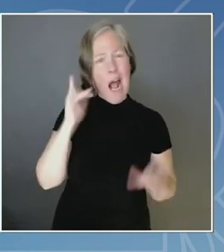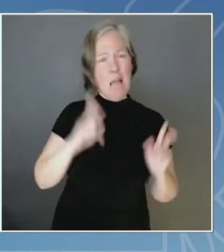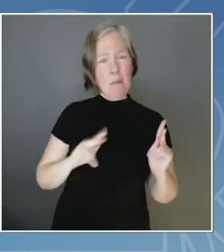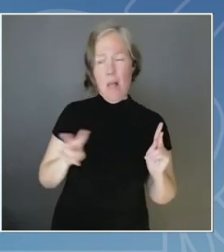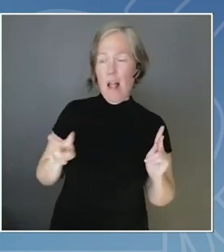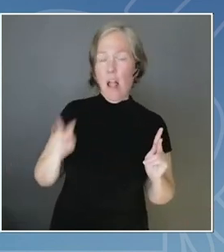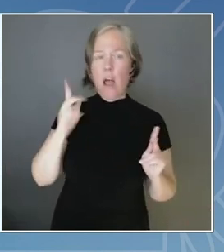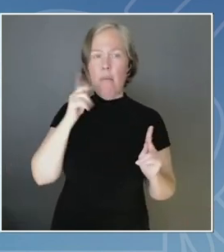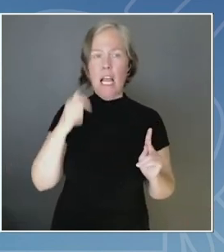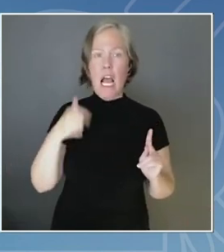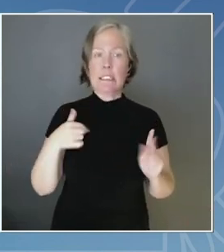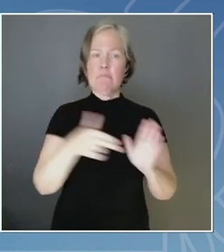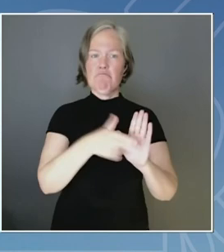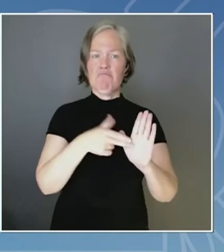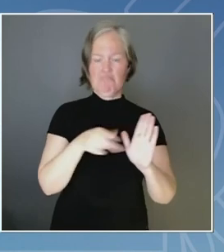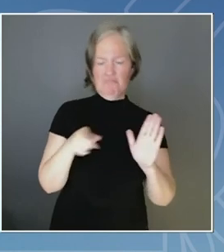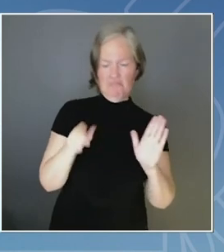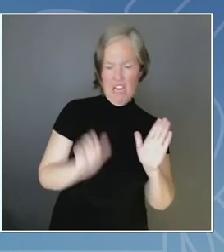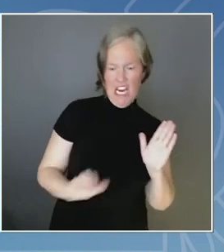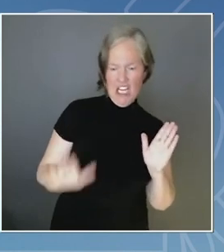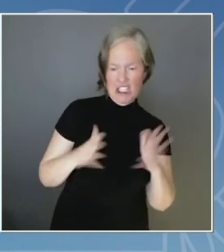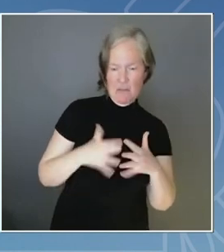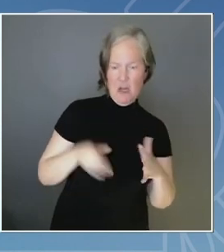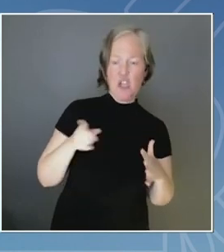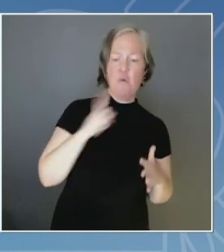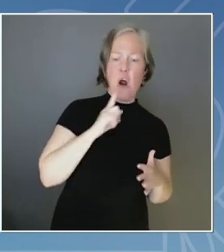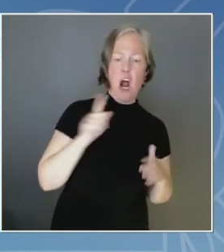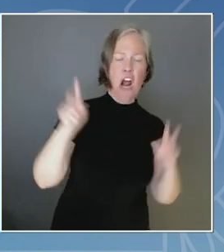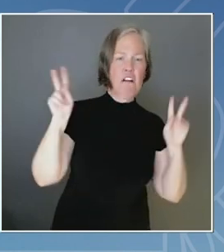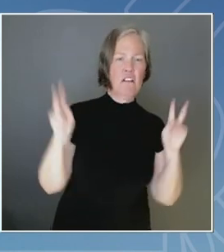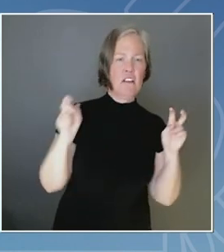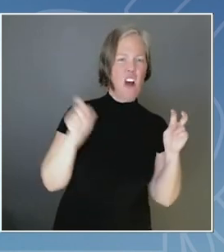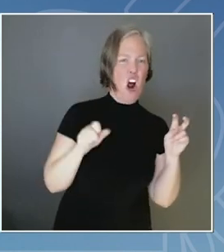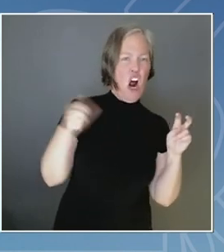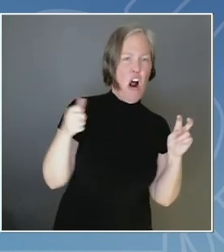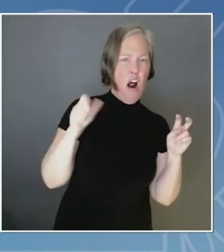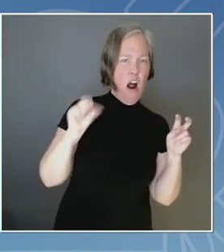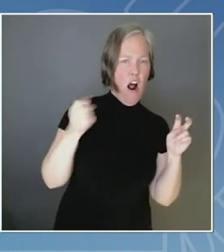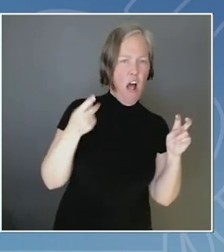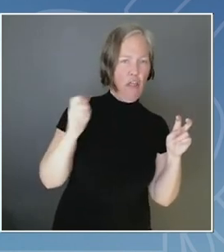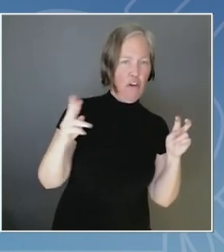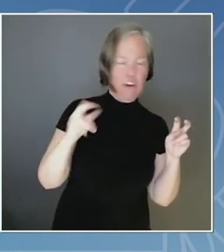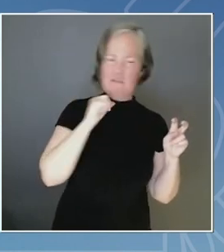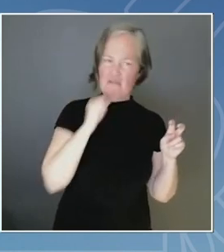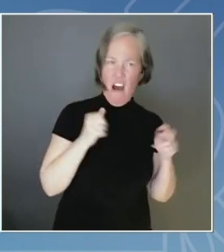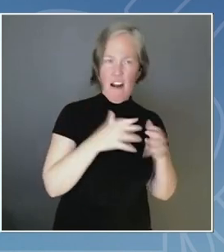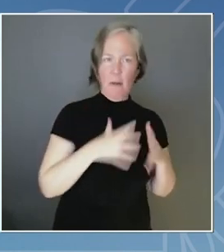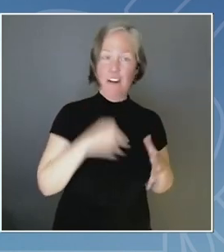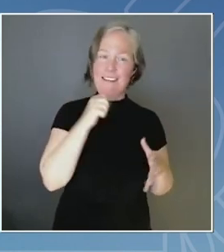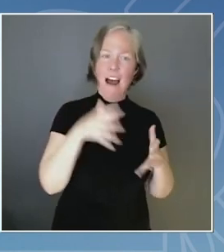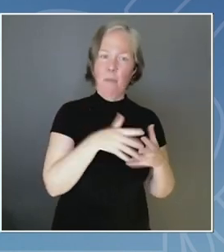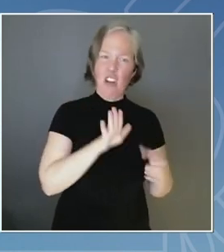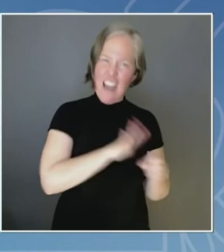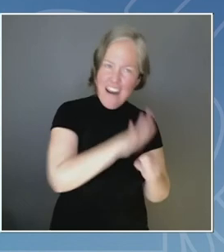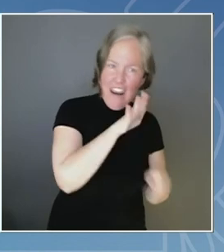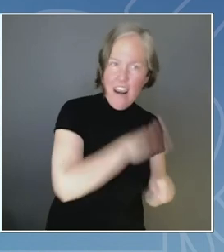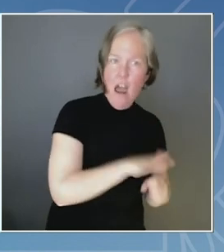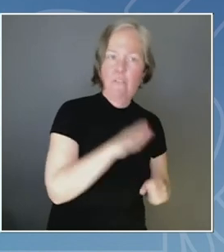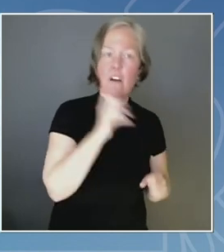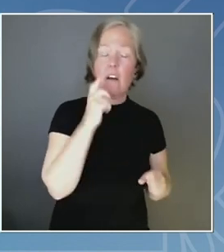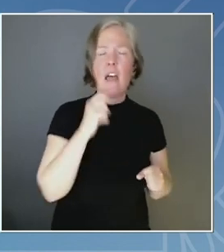are not American enough. And it speaks more about the person who is talking about otherness and